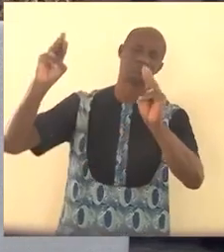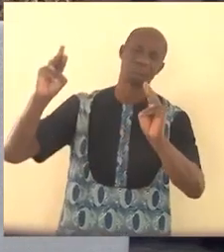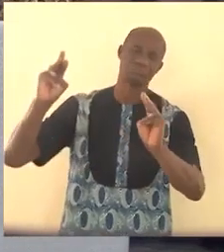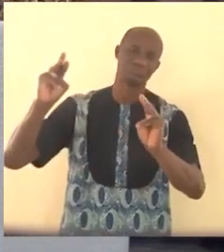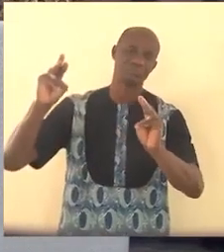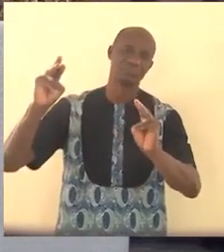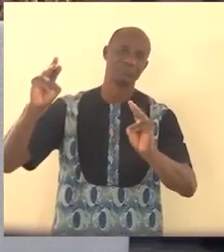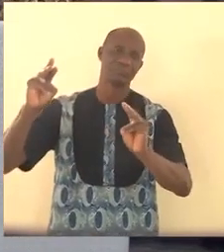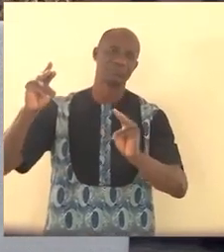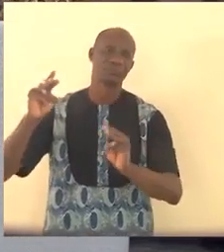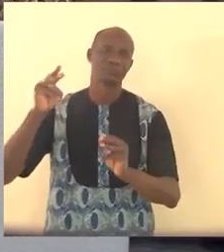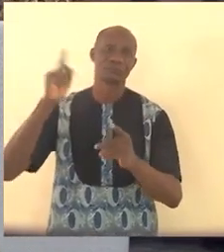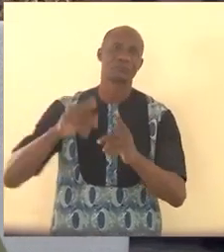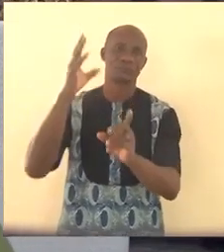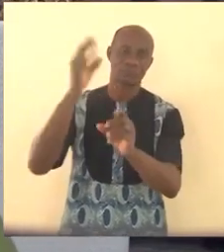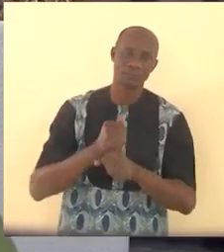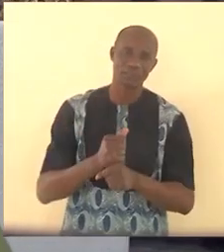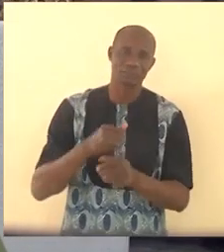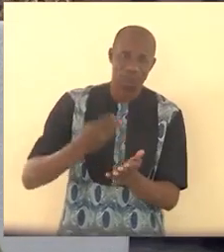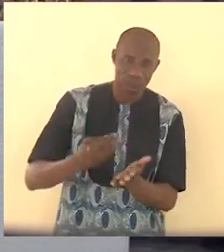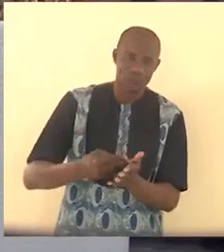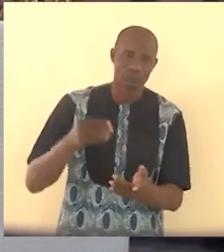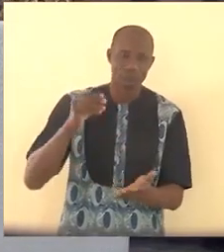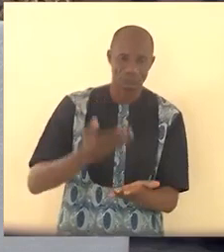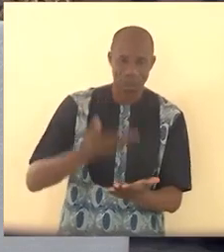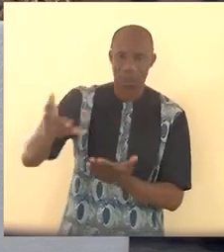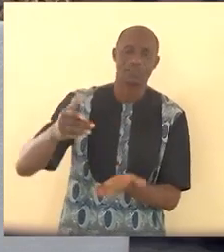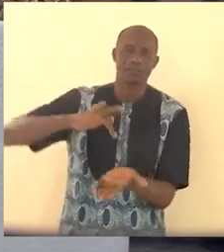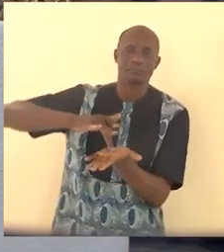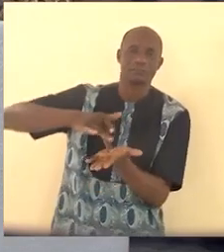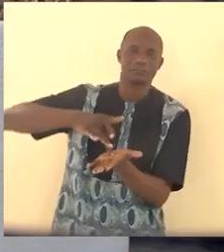it. He has sold it in order to get money to buy his drugs,